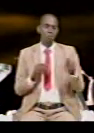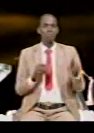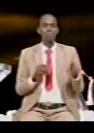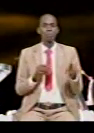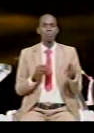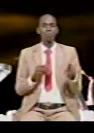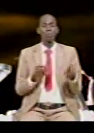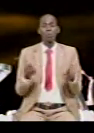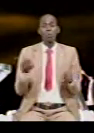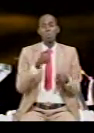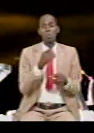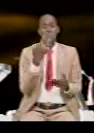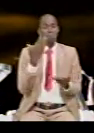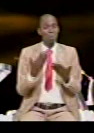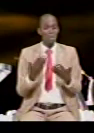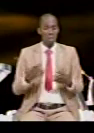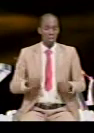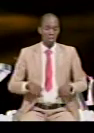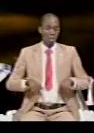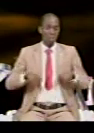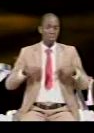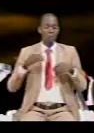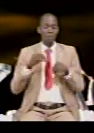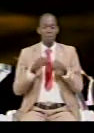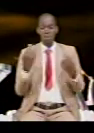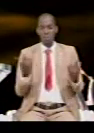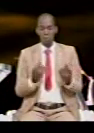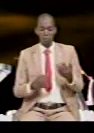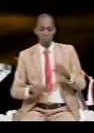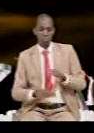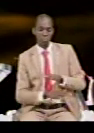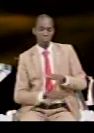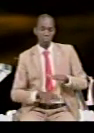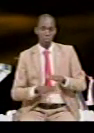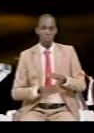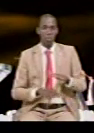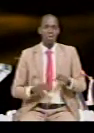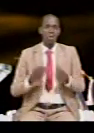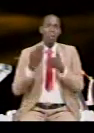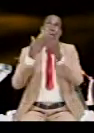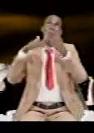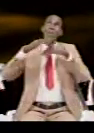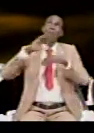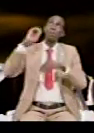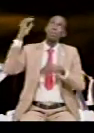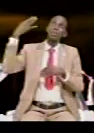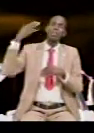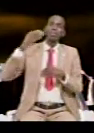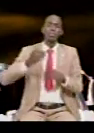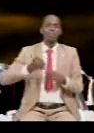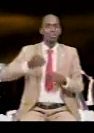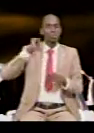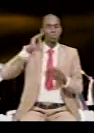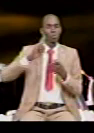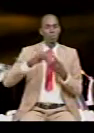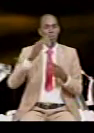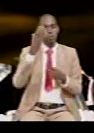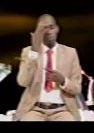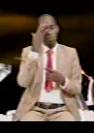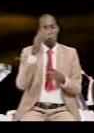You may live in sin below. Heaven's grace refuse to know,